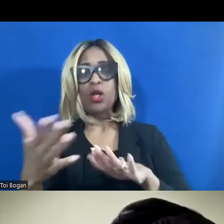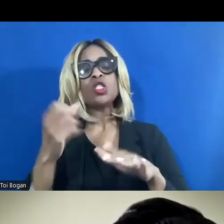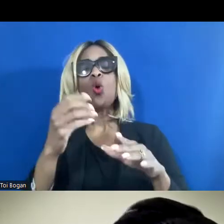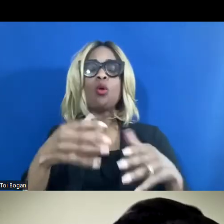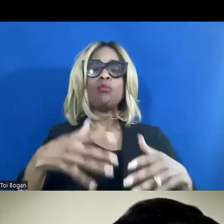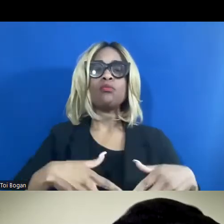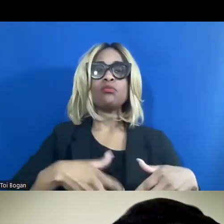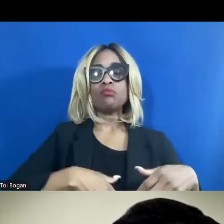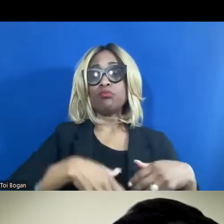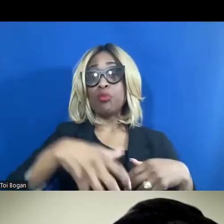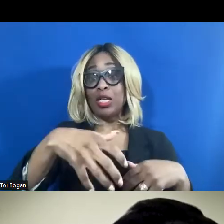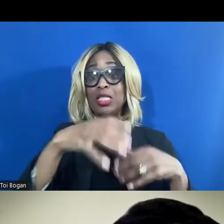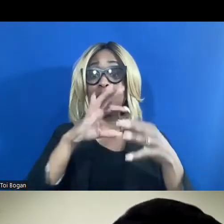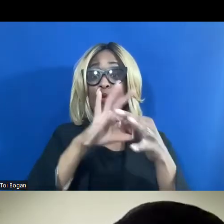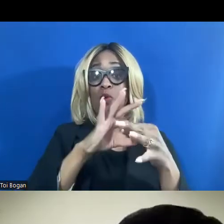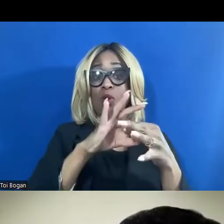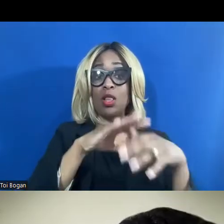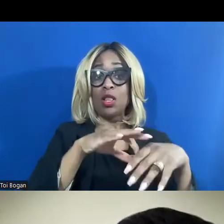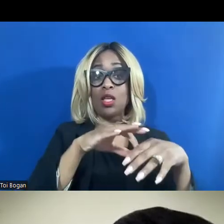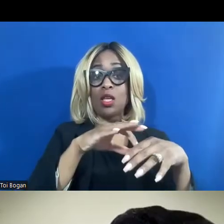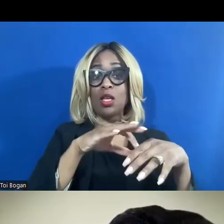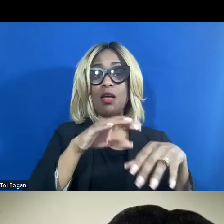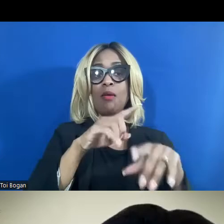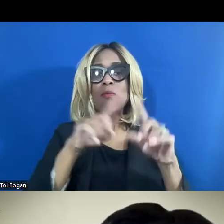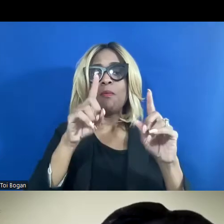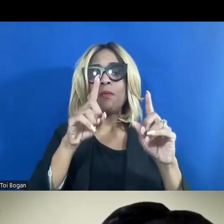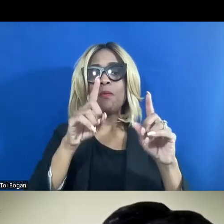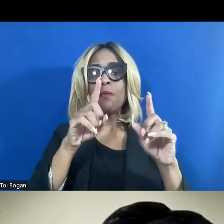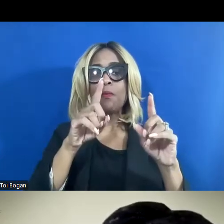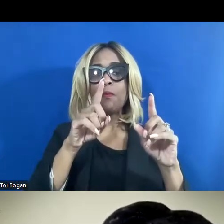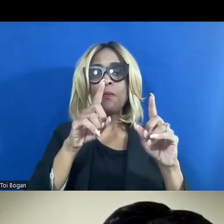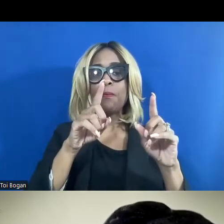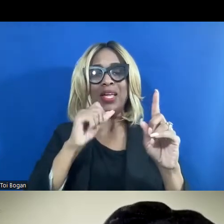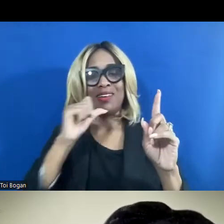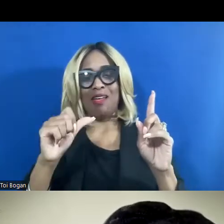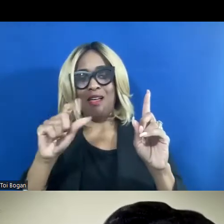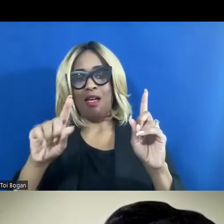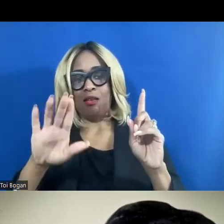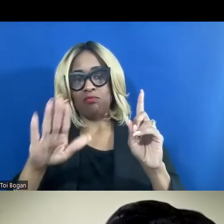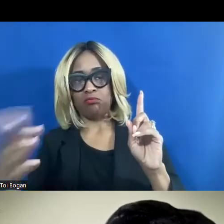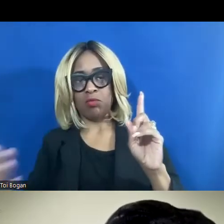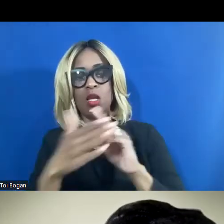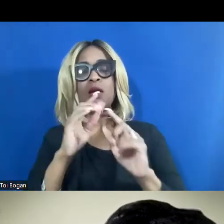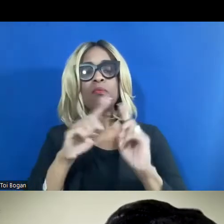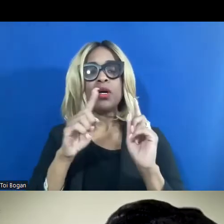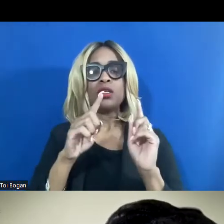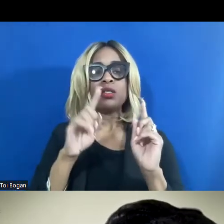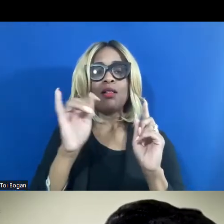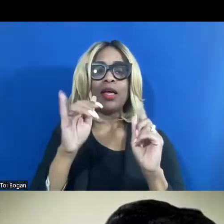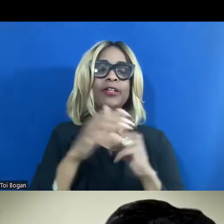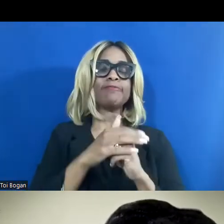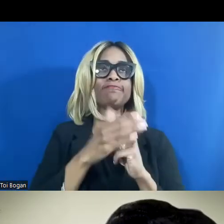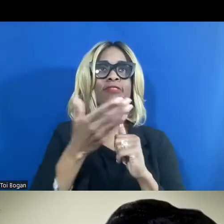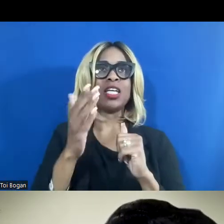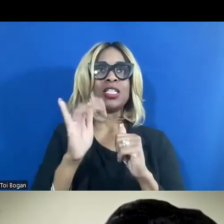but not related mortality, so those would be factors that are